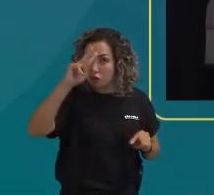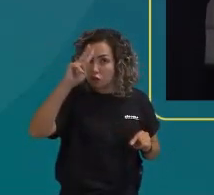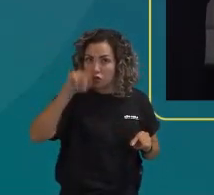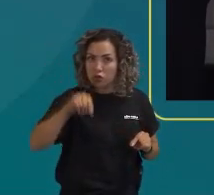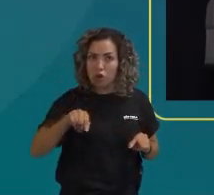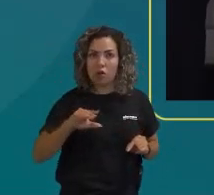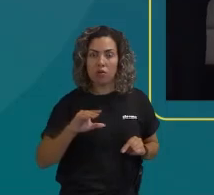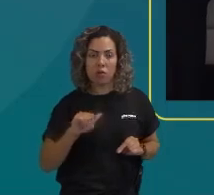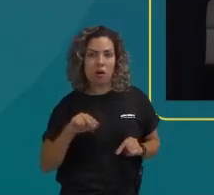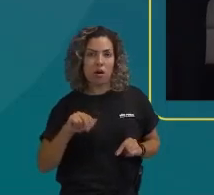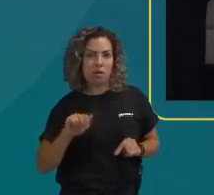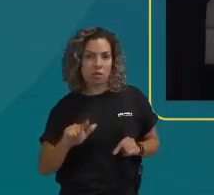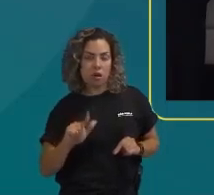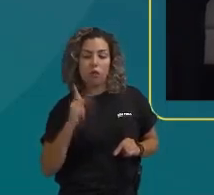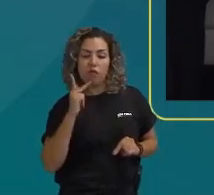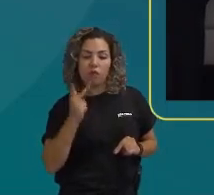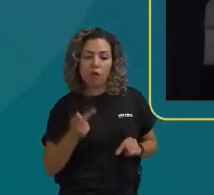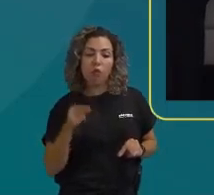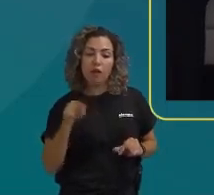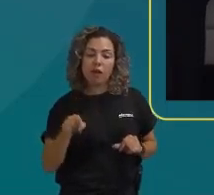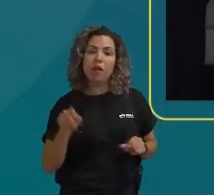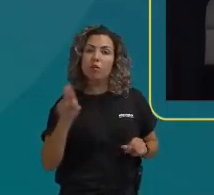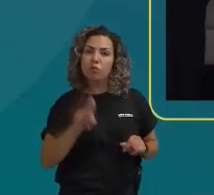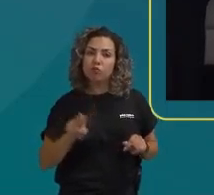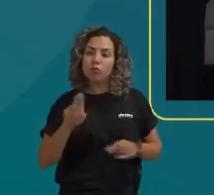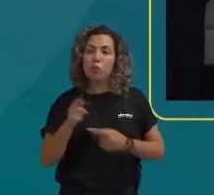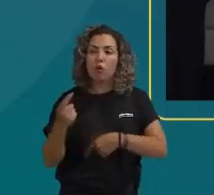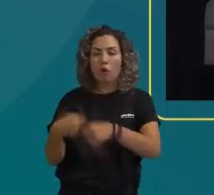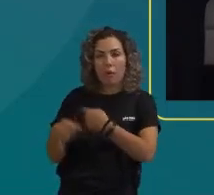trade, it was used for farming, it was used